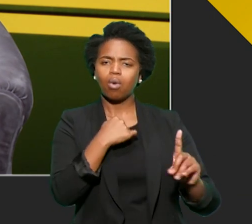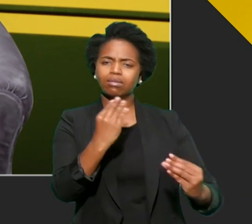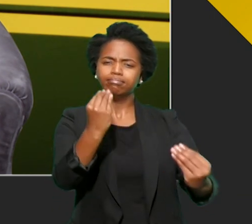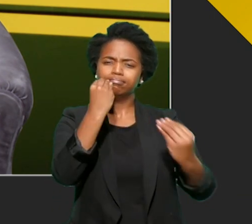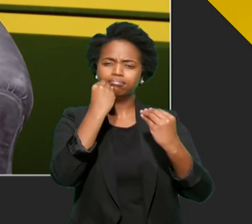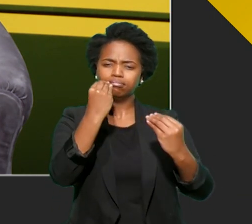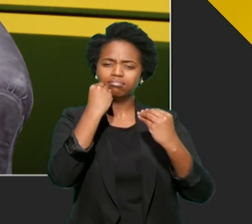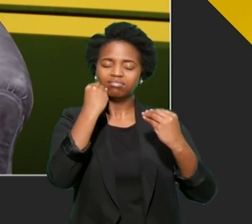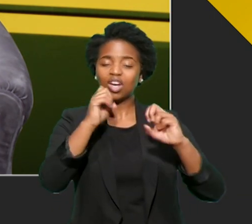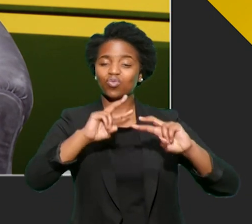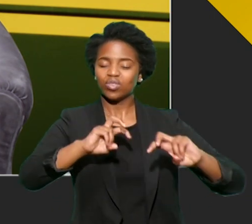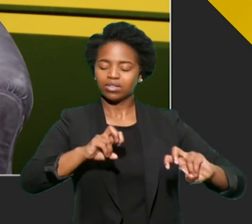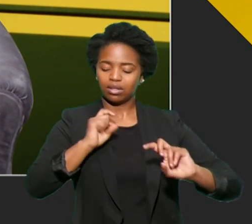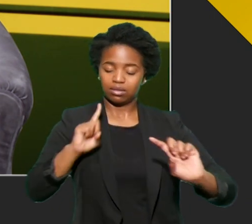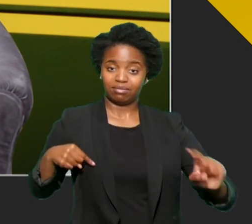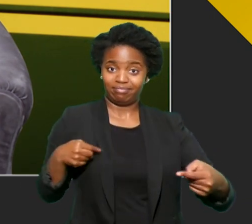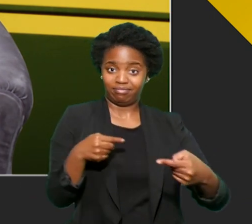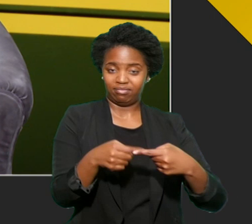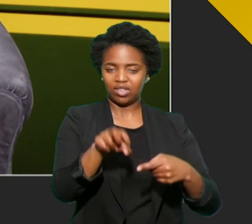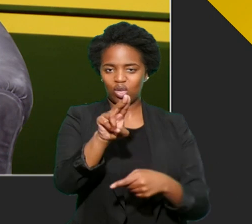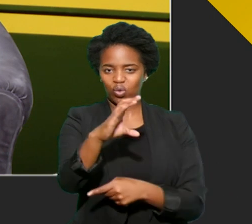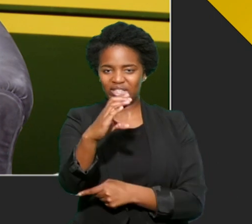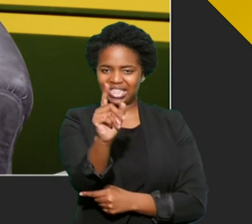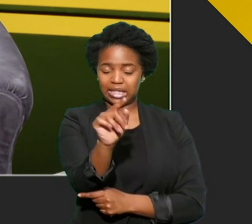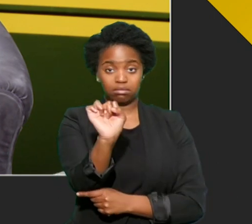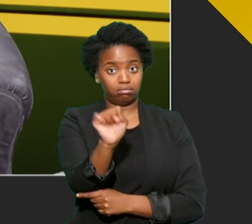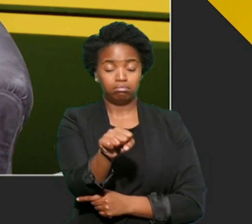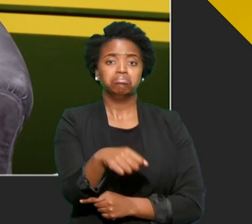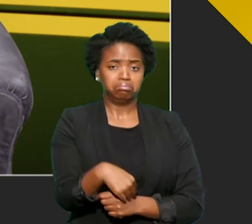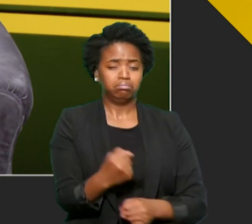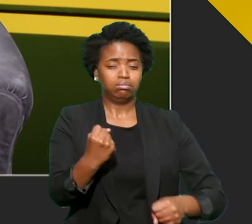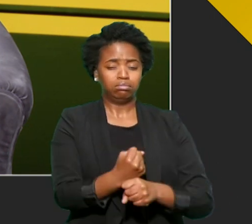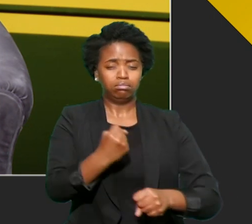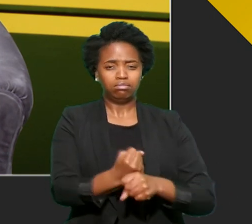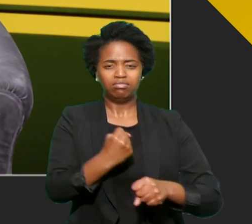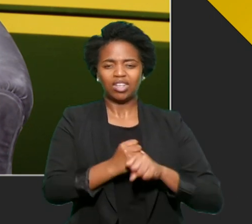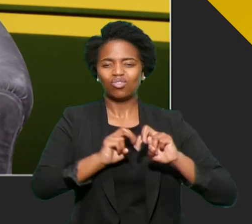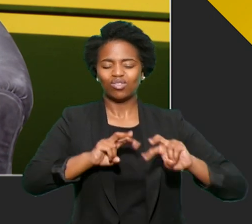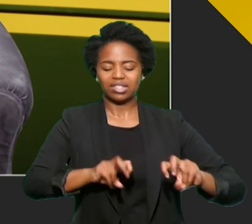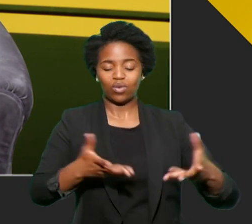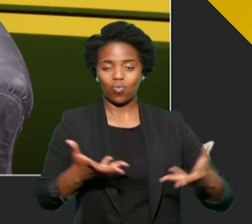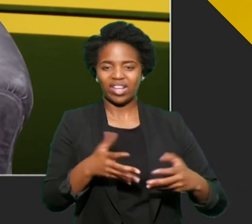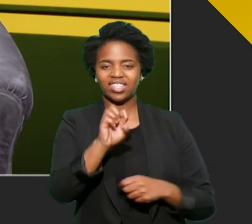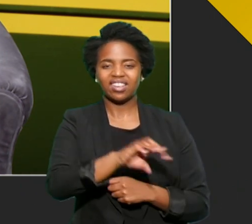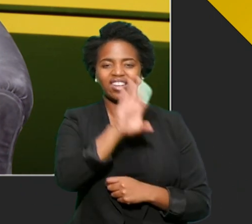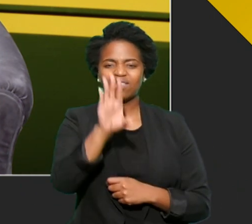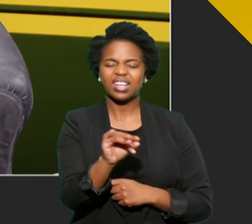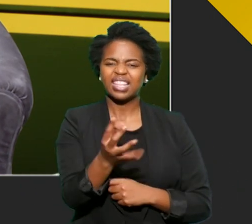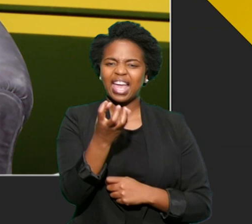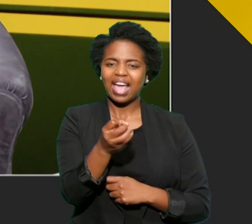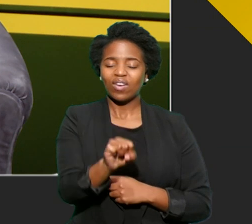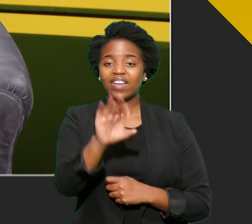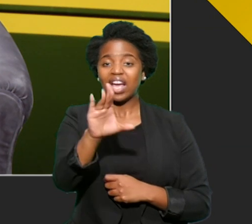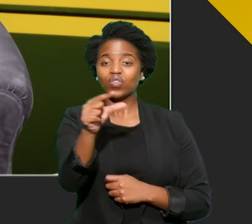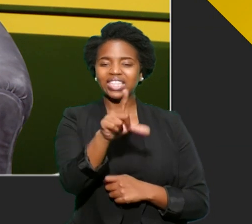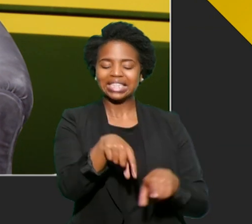us about the research that has been done at UCT, as UCT has been at the forefront of research in South Africa, as they have what we call a